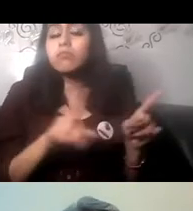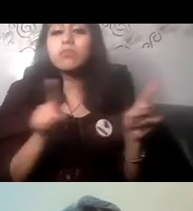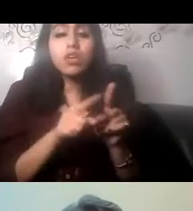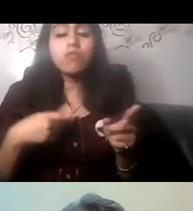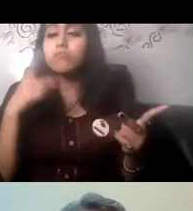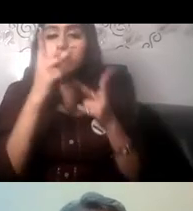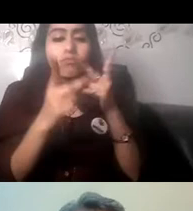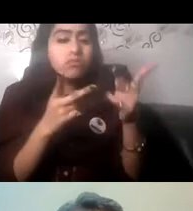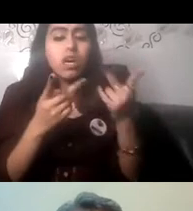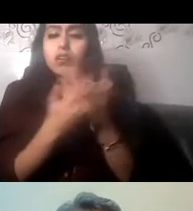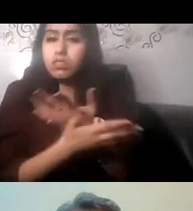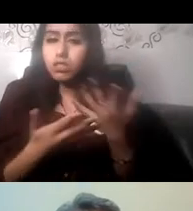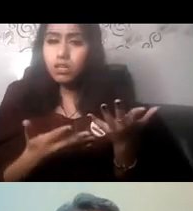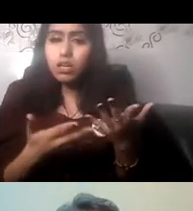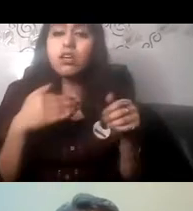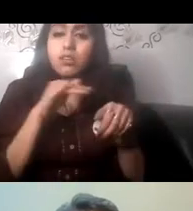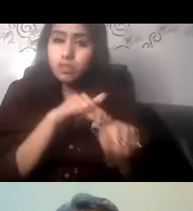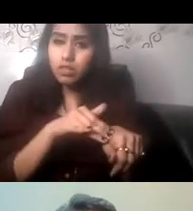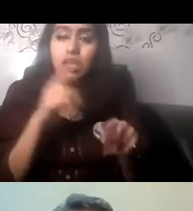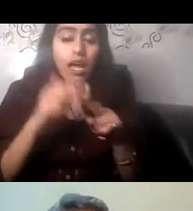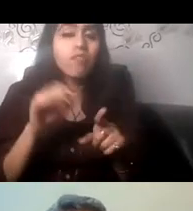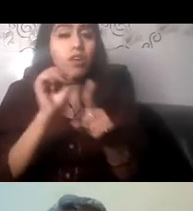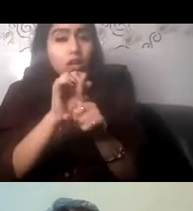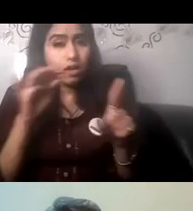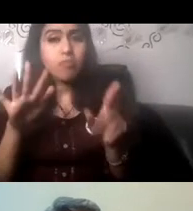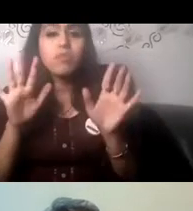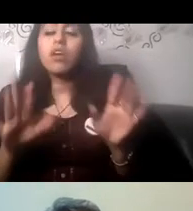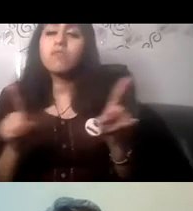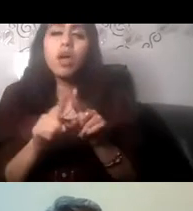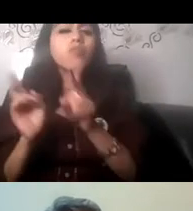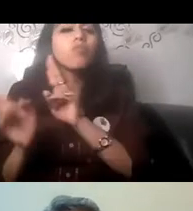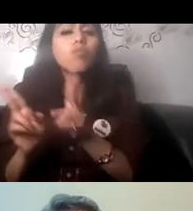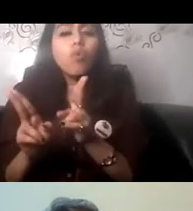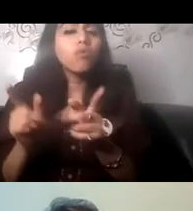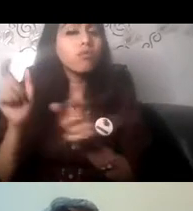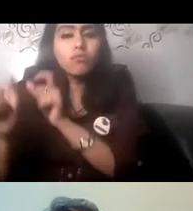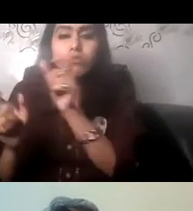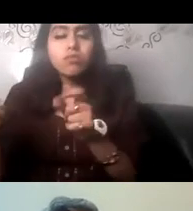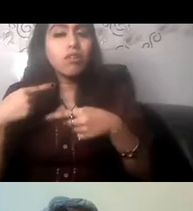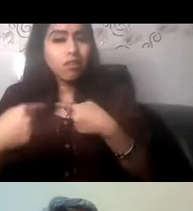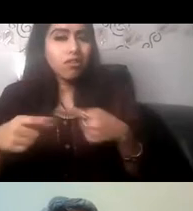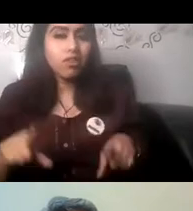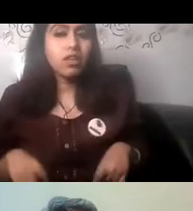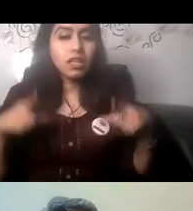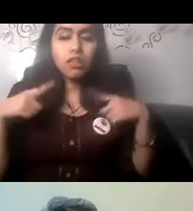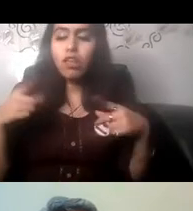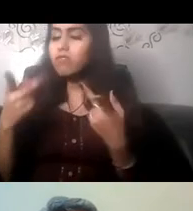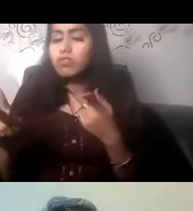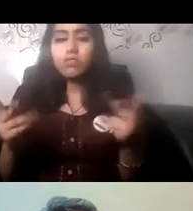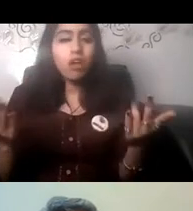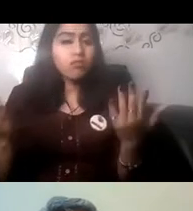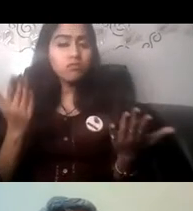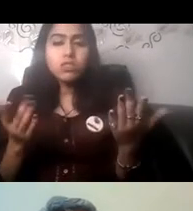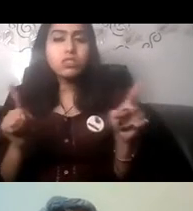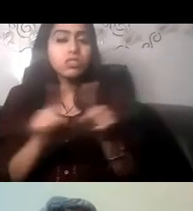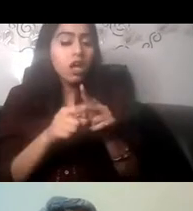things would impact a normal person's daily life. So we create the experience of,